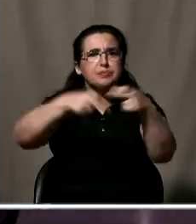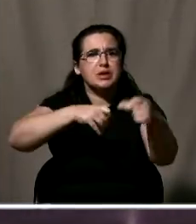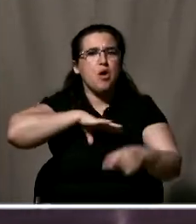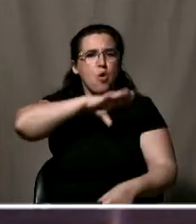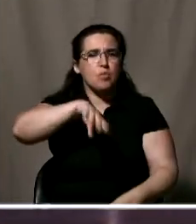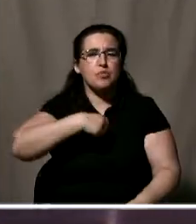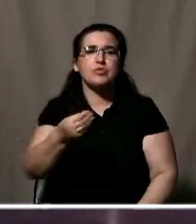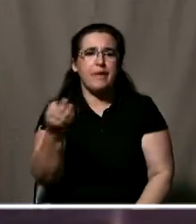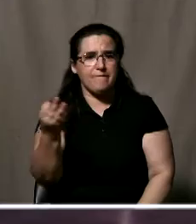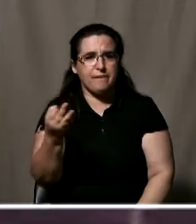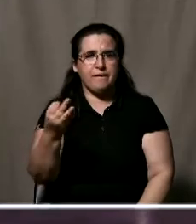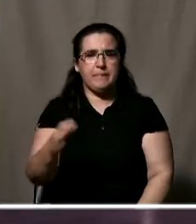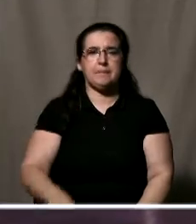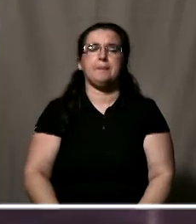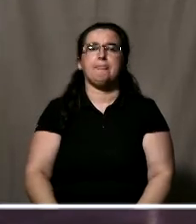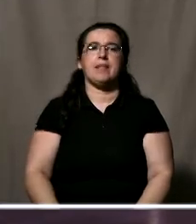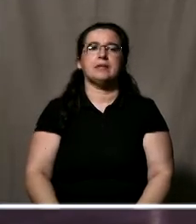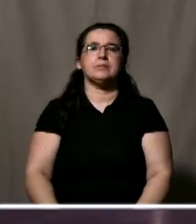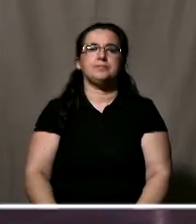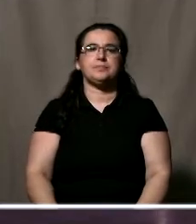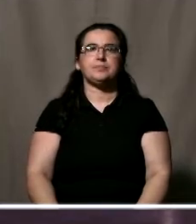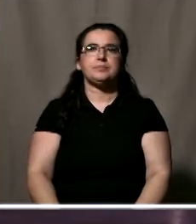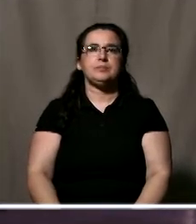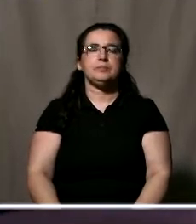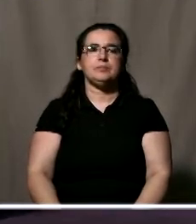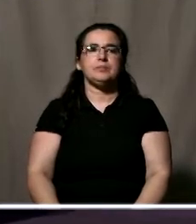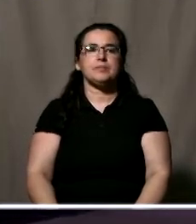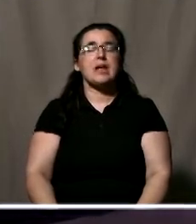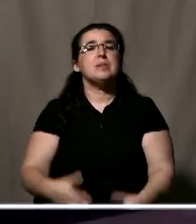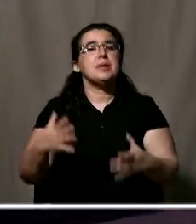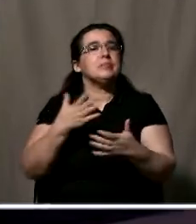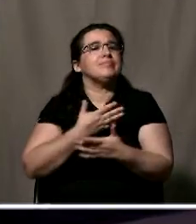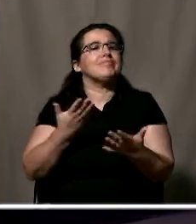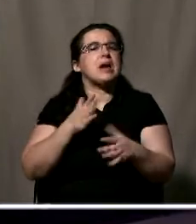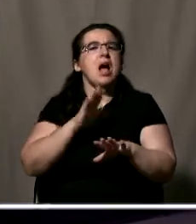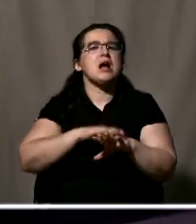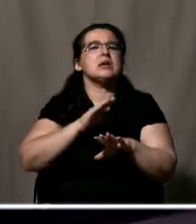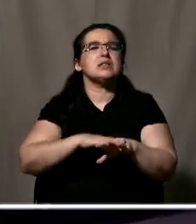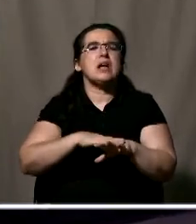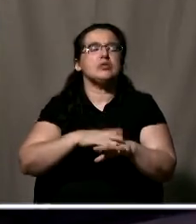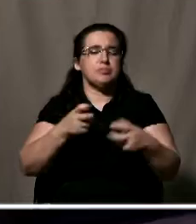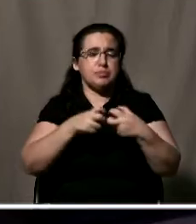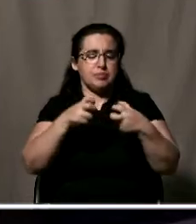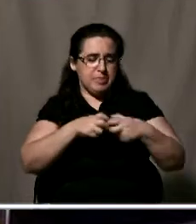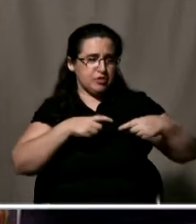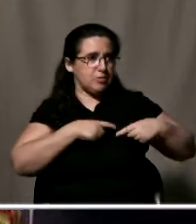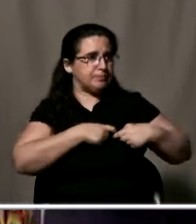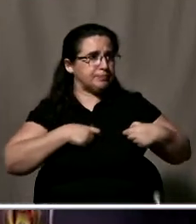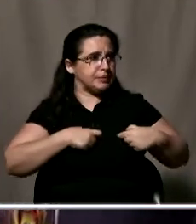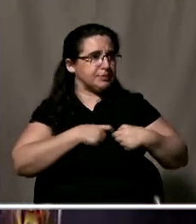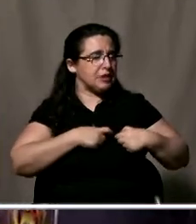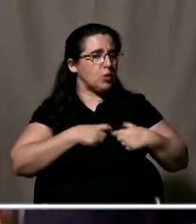leading cause of heart disease is emotional stress. A maior causa de problemas do coração é